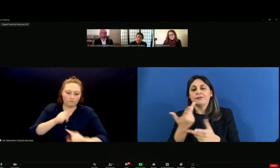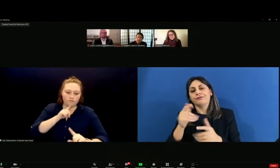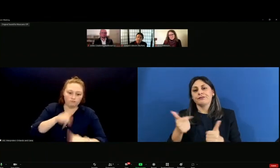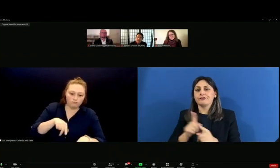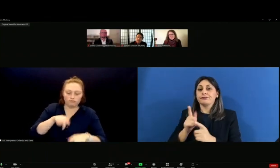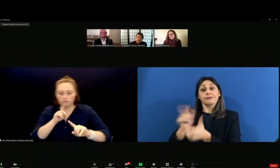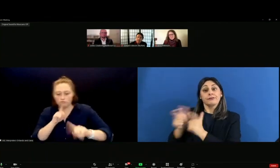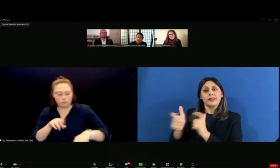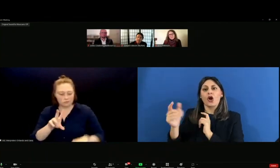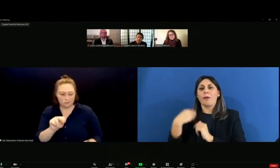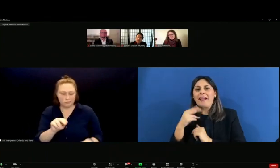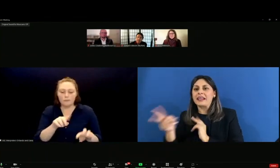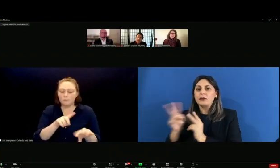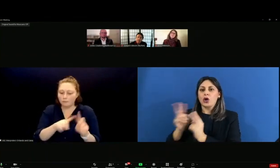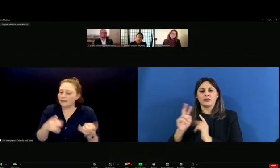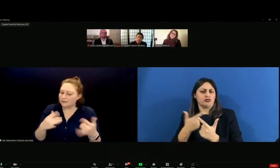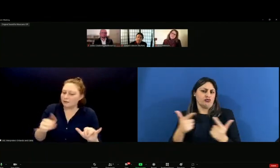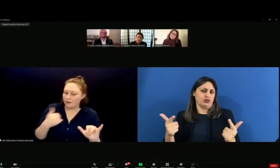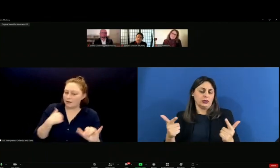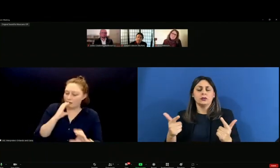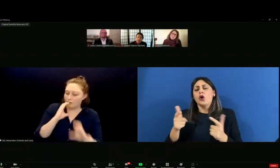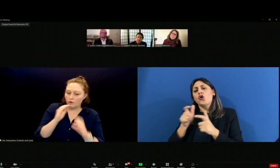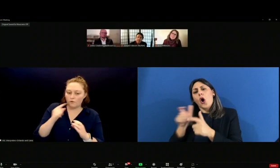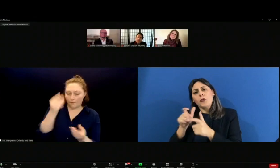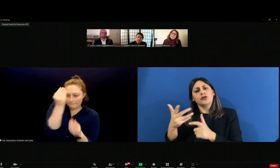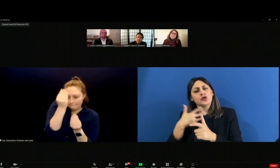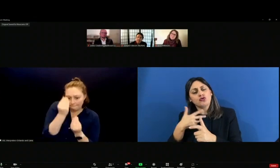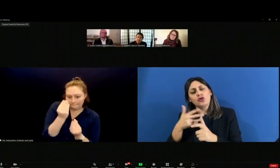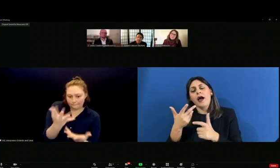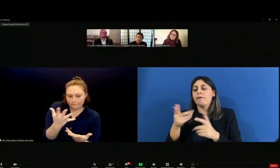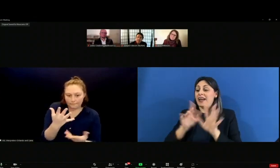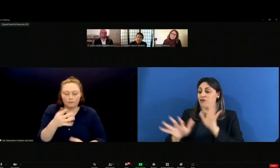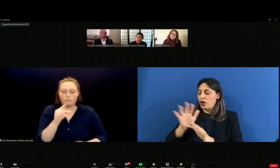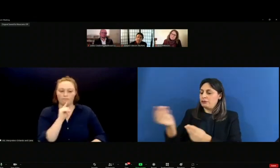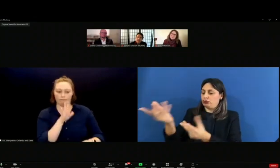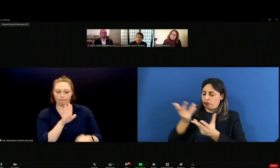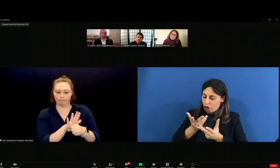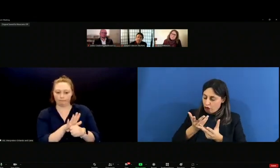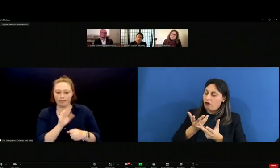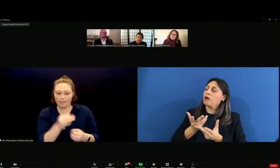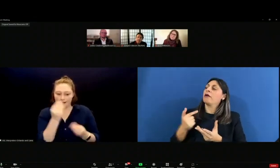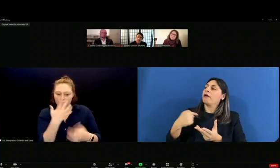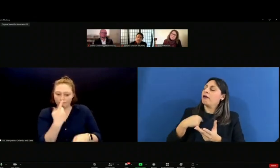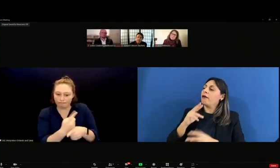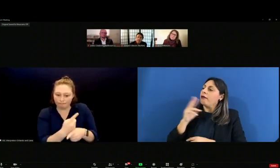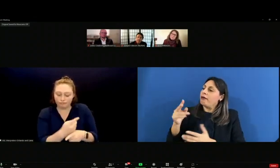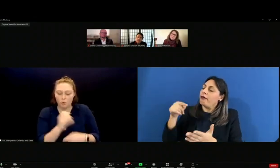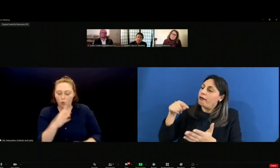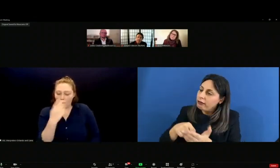but there was a communication in transmitting information and confirming that this information has been received and